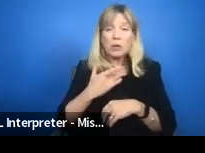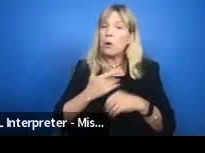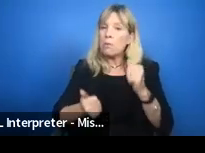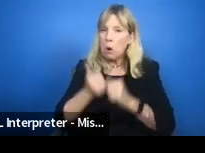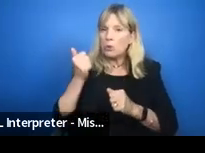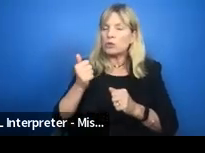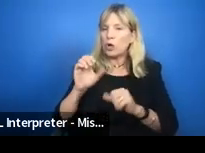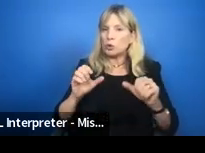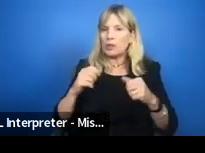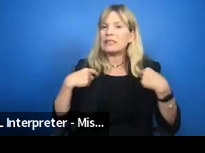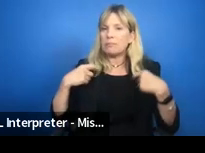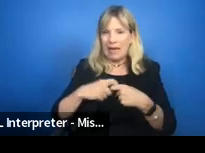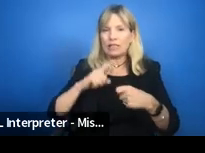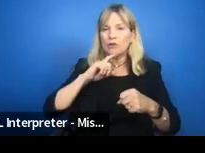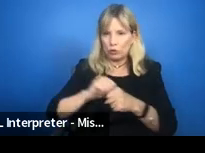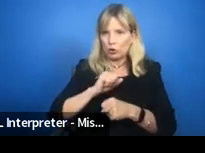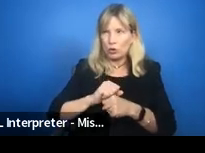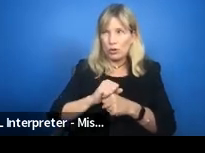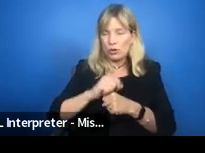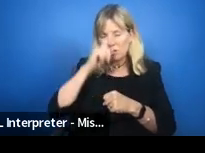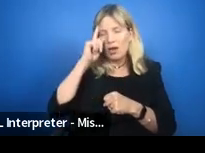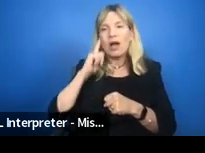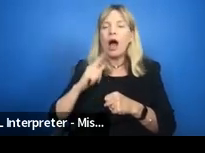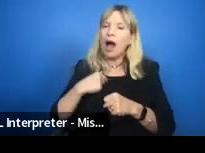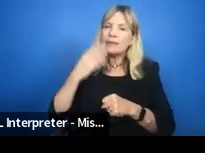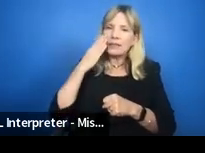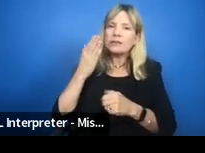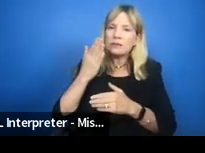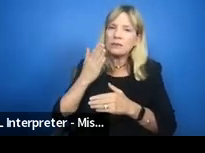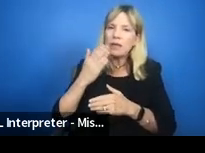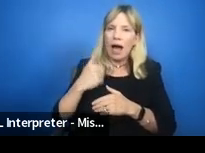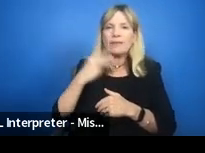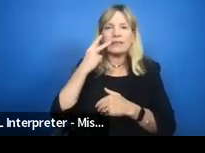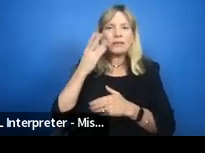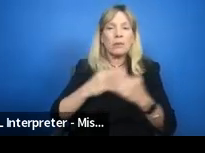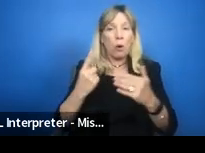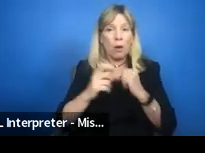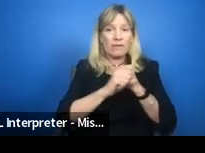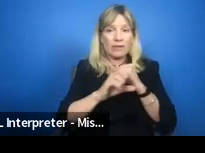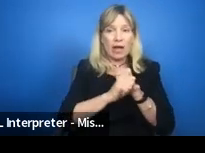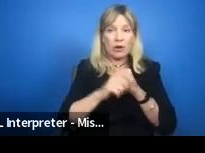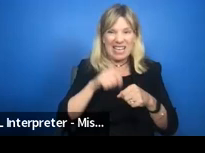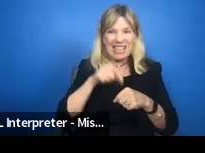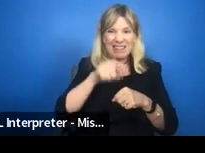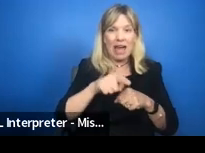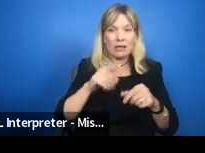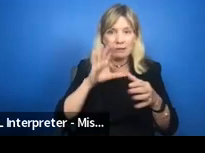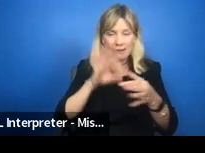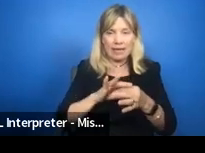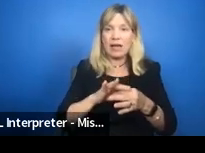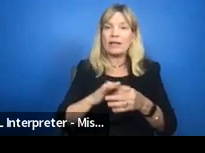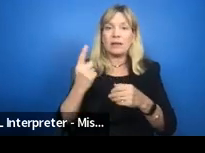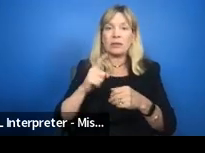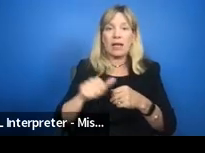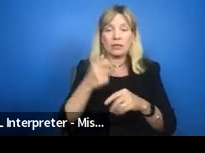least doing Spanish language. I've seen some of those, but there is one flyer I know in there, and then another thing from